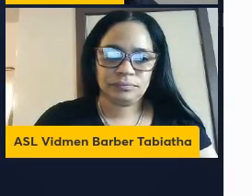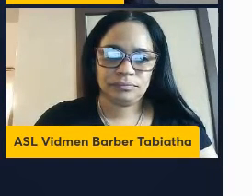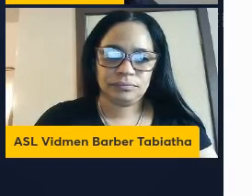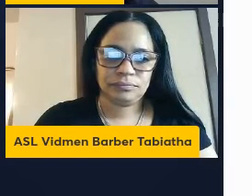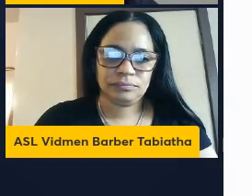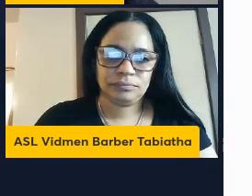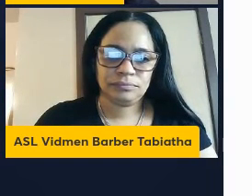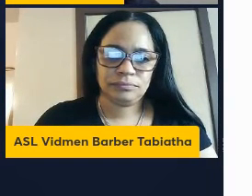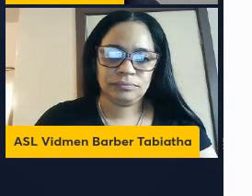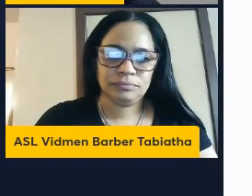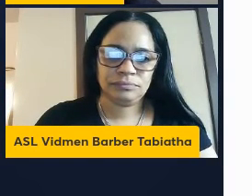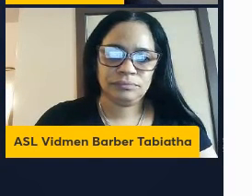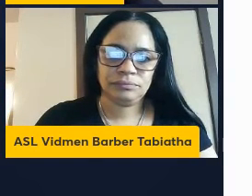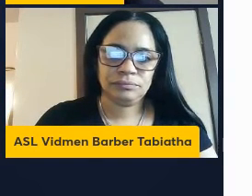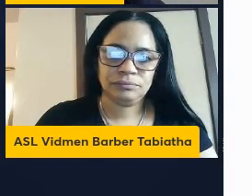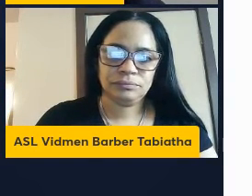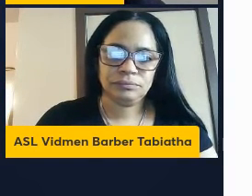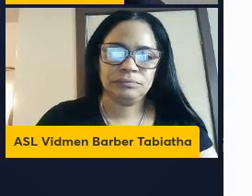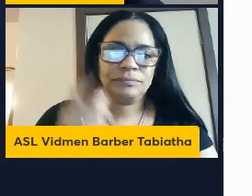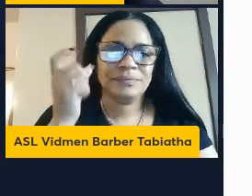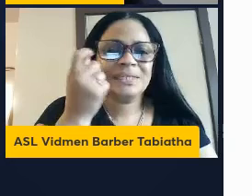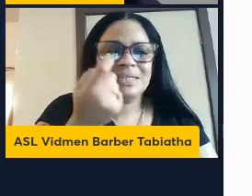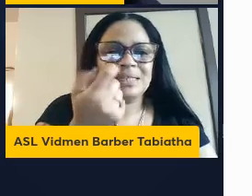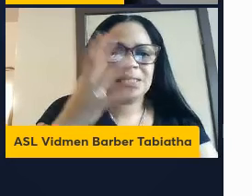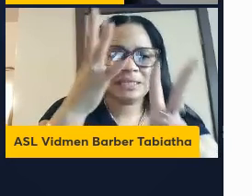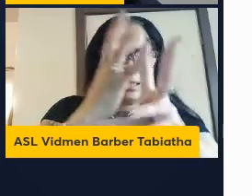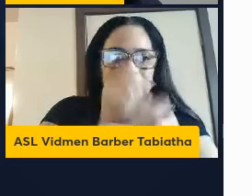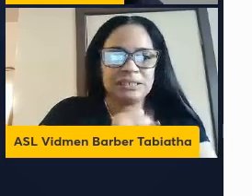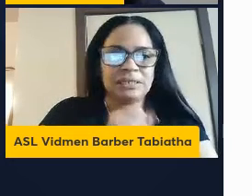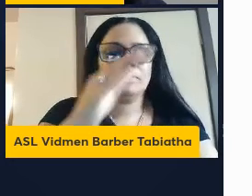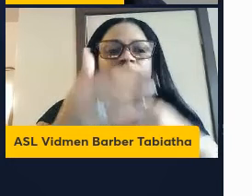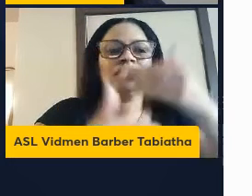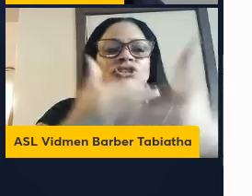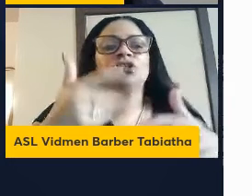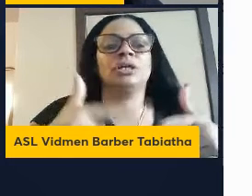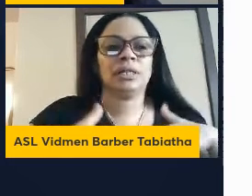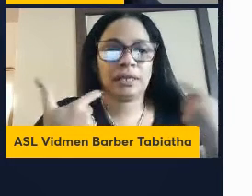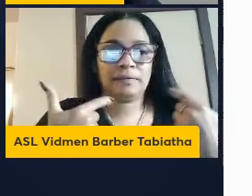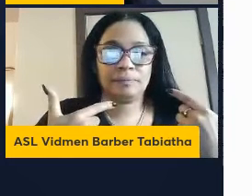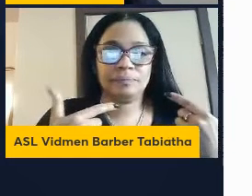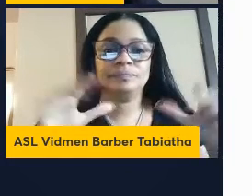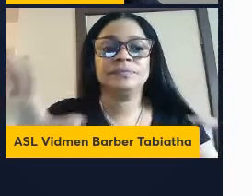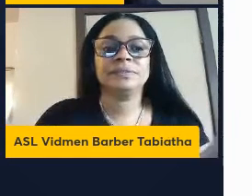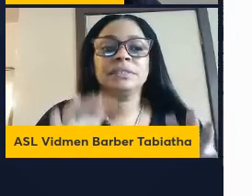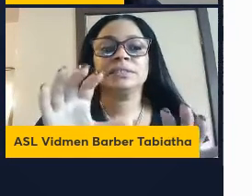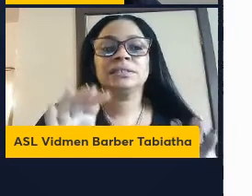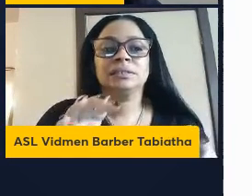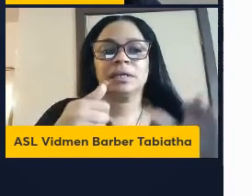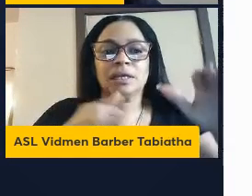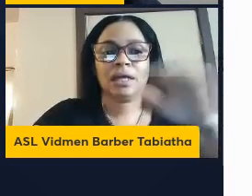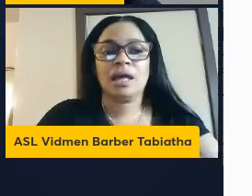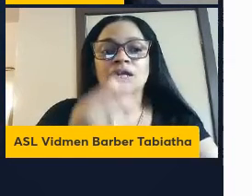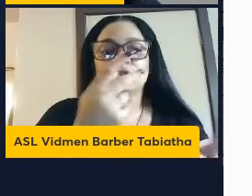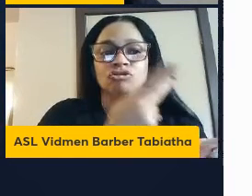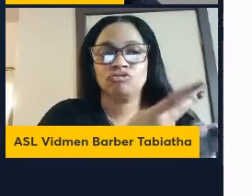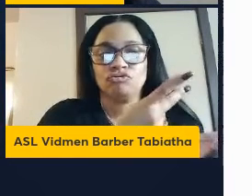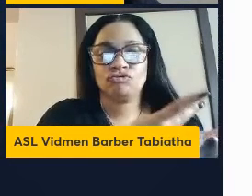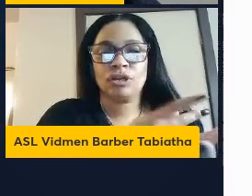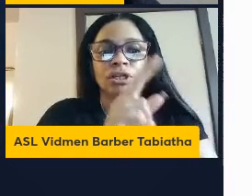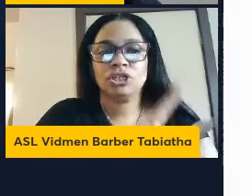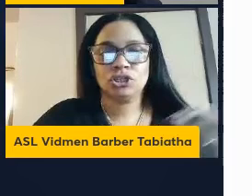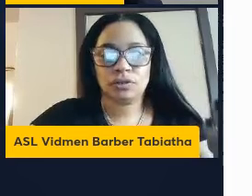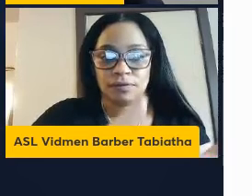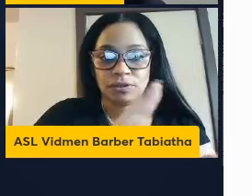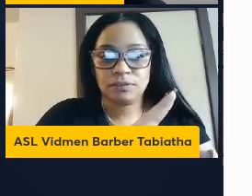work we do in Nigeria. And just a little bit summary of my journey. So I did my undergraduate at the University of